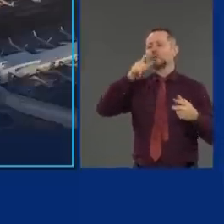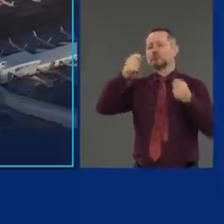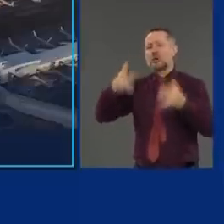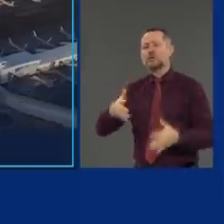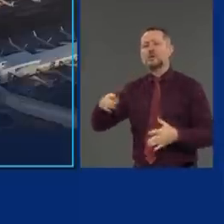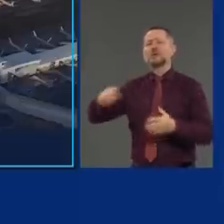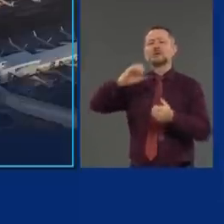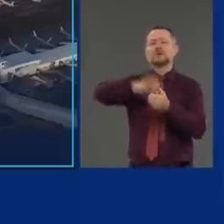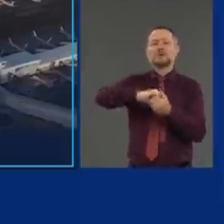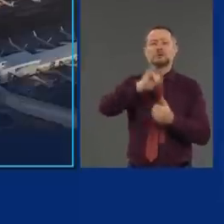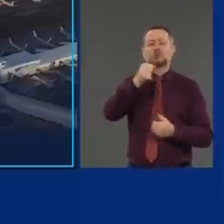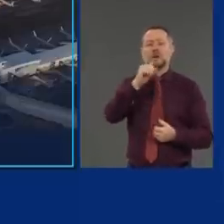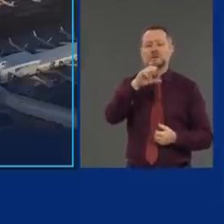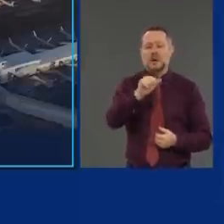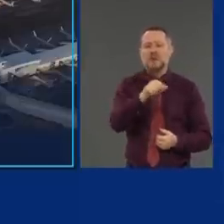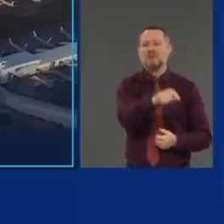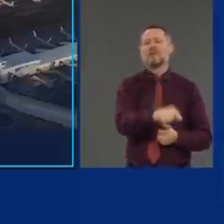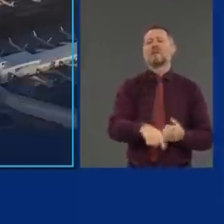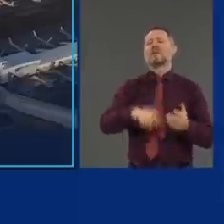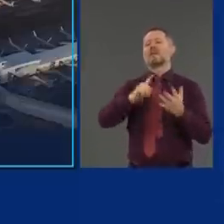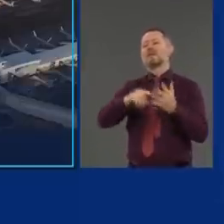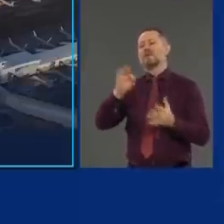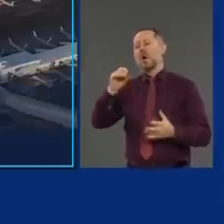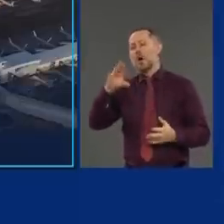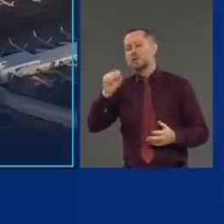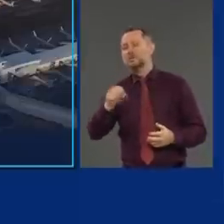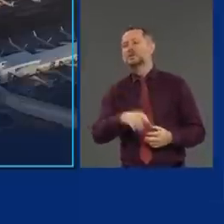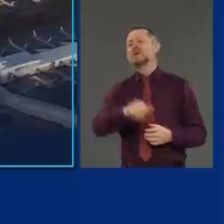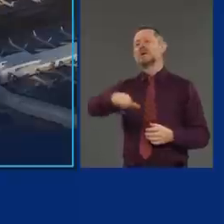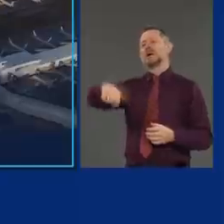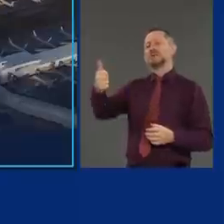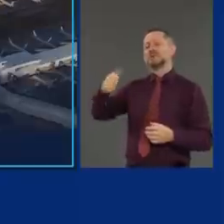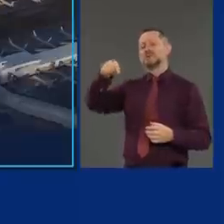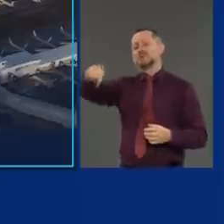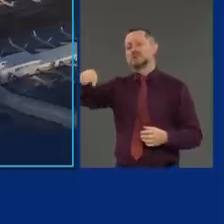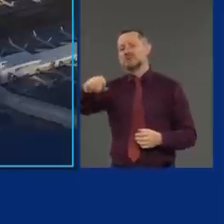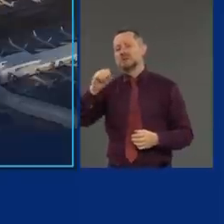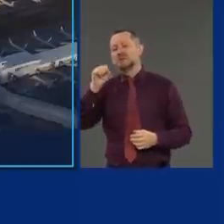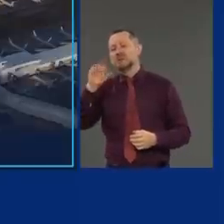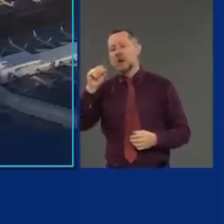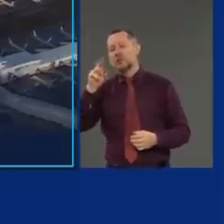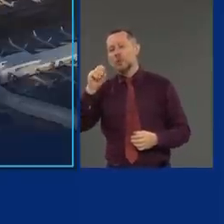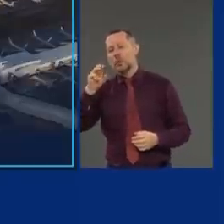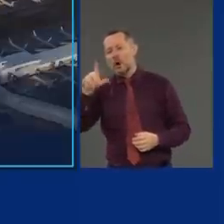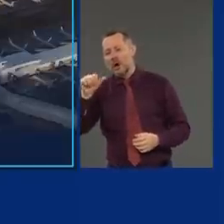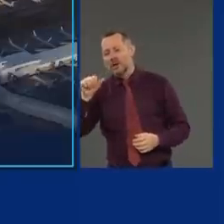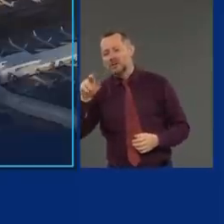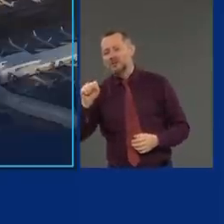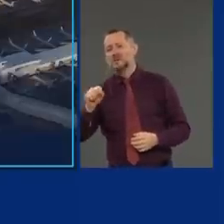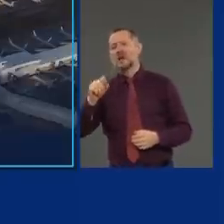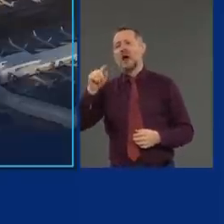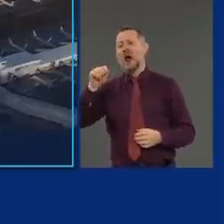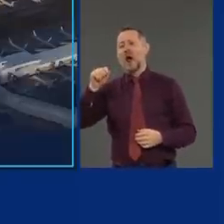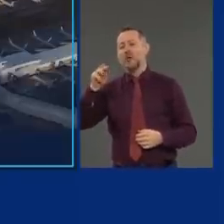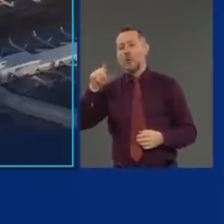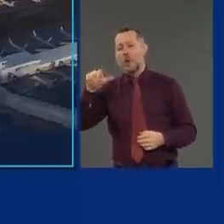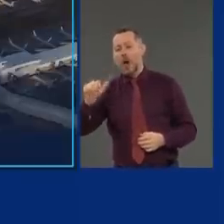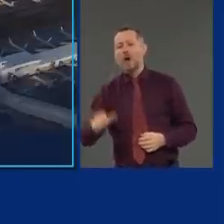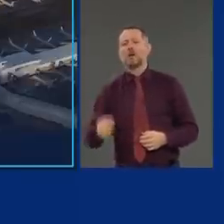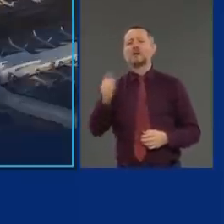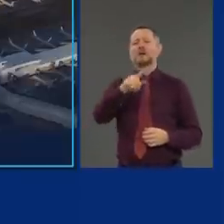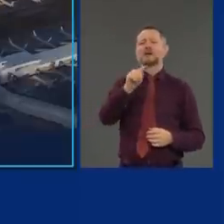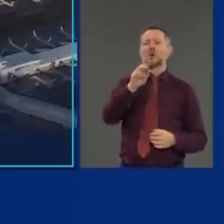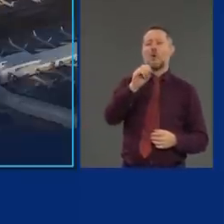Jim Sturace, Chief Engineer, and his colleagues Saverio Leone and Carmela Sinicolo, Tony Vero, Interim General Manager